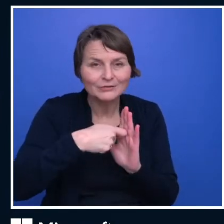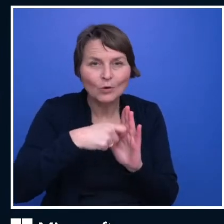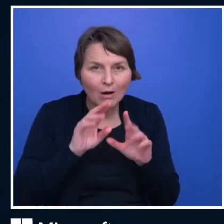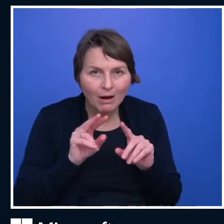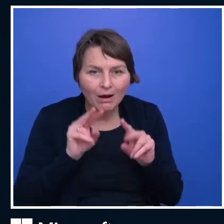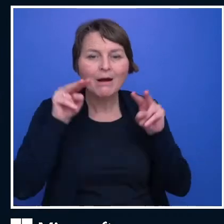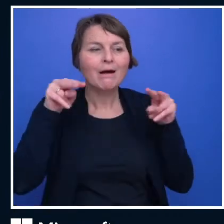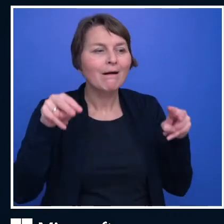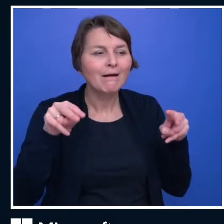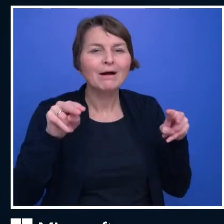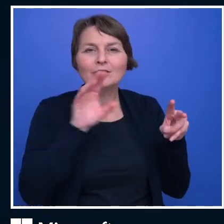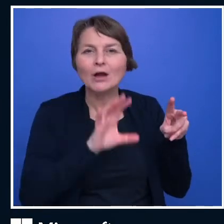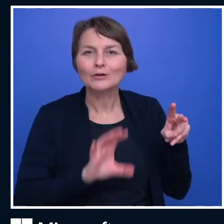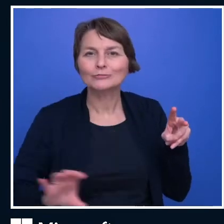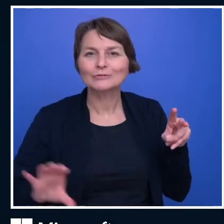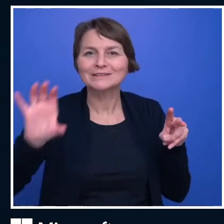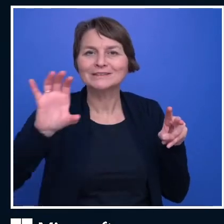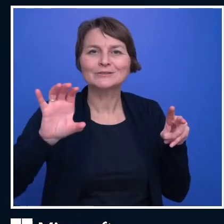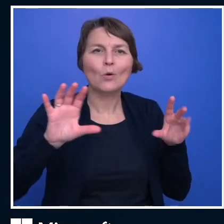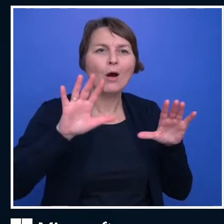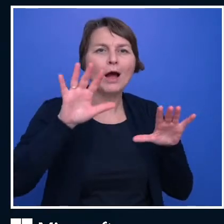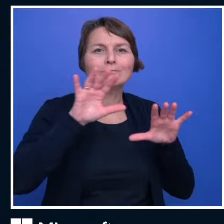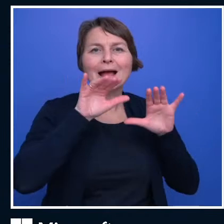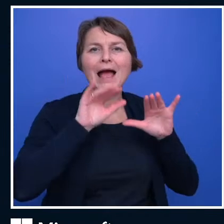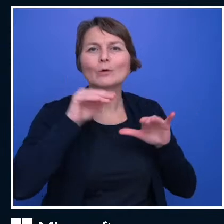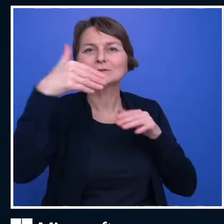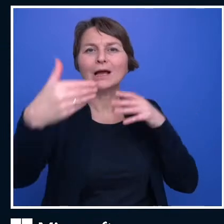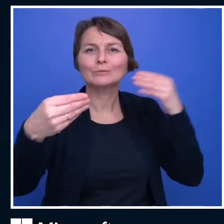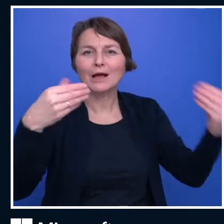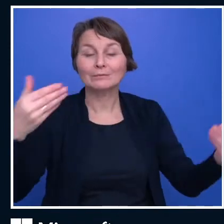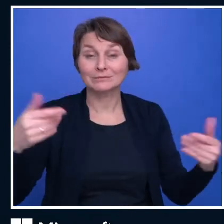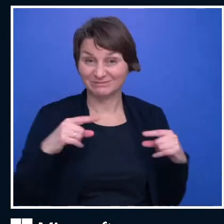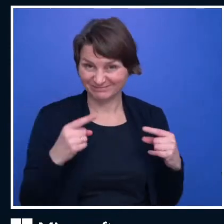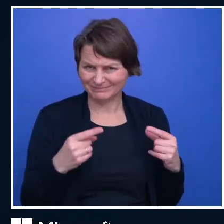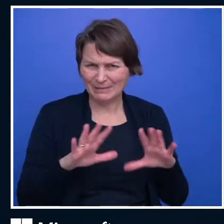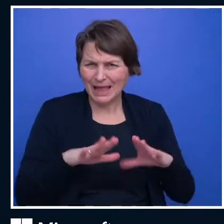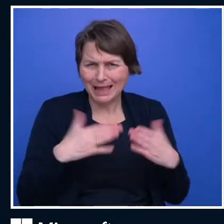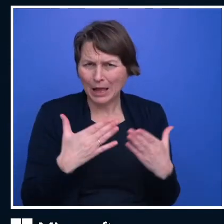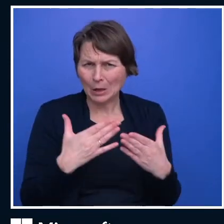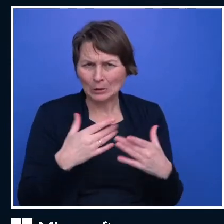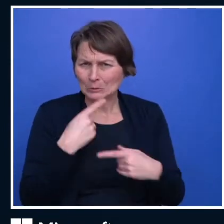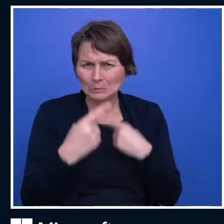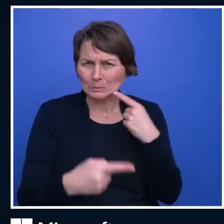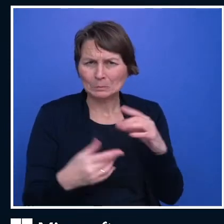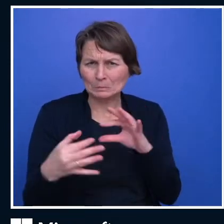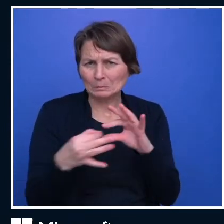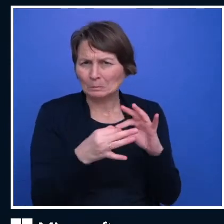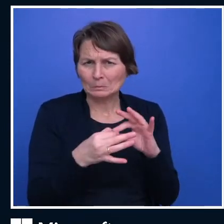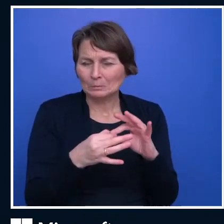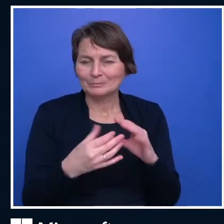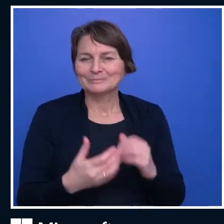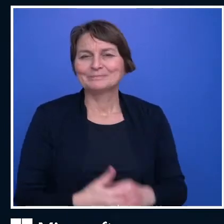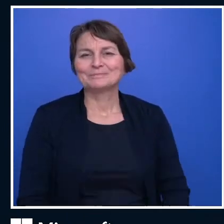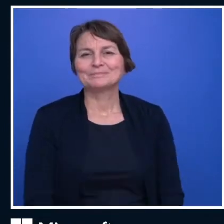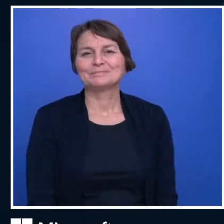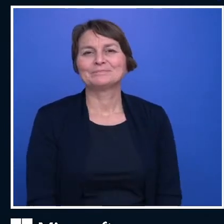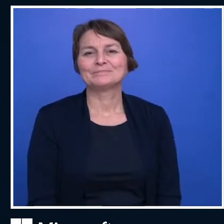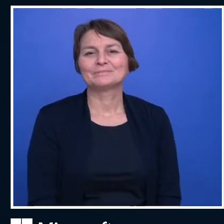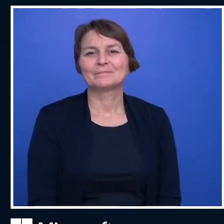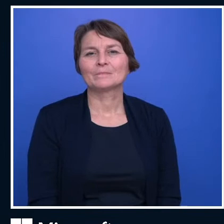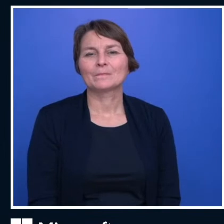you do that outside of your country, how does that work in practice as far as contributing to that project?